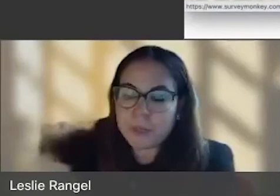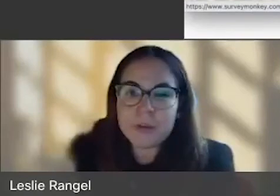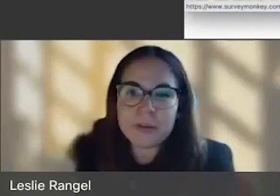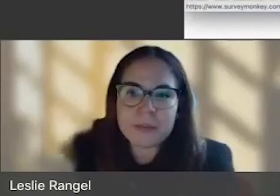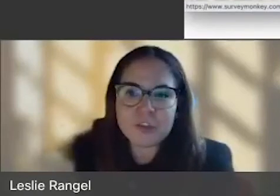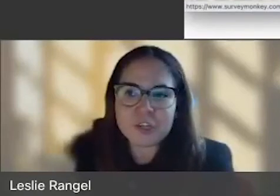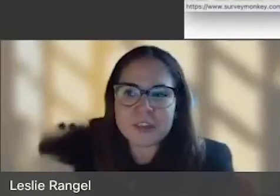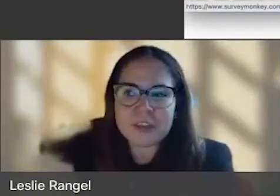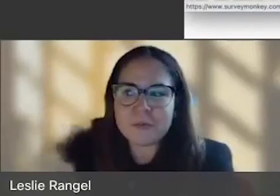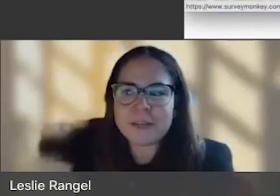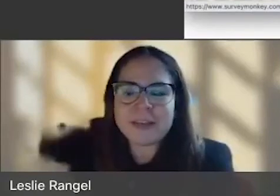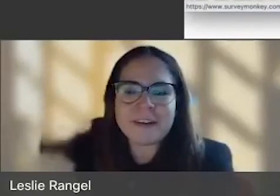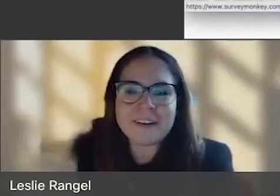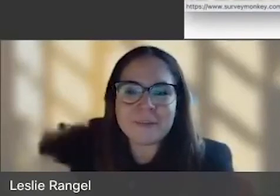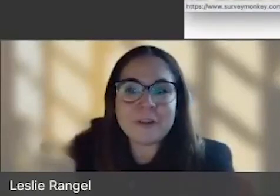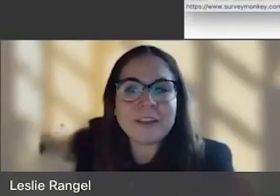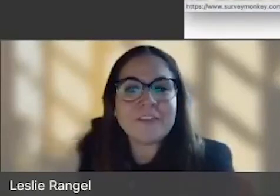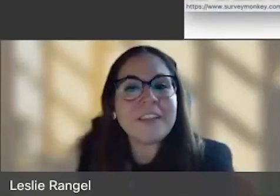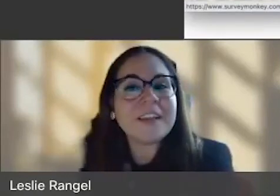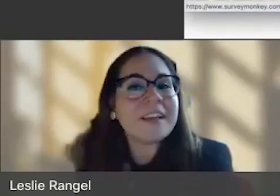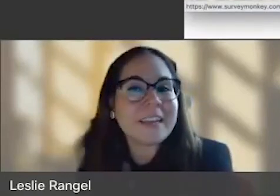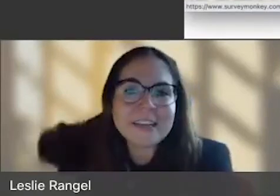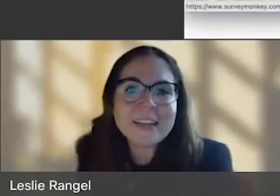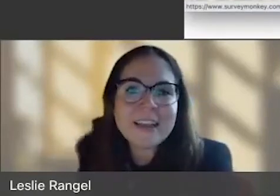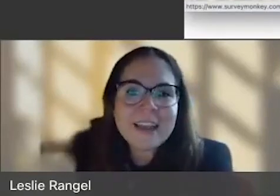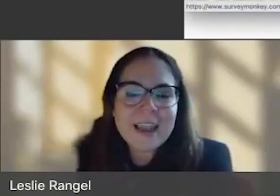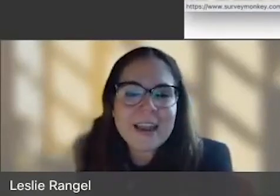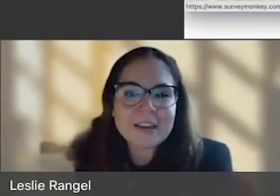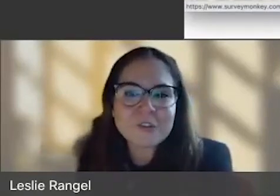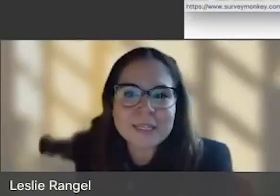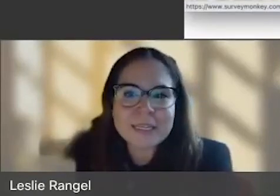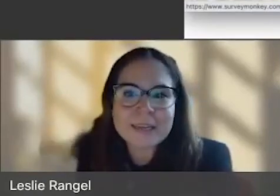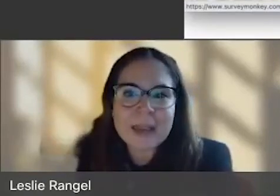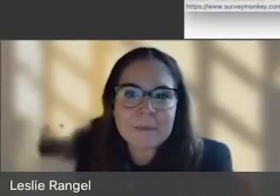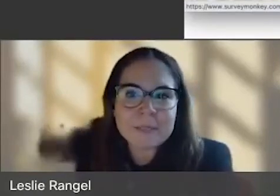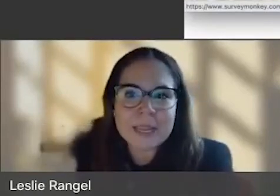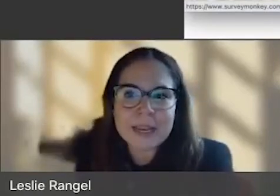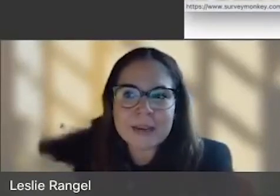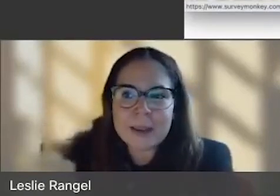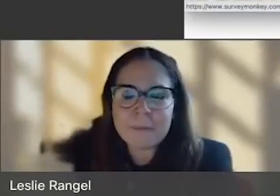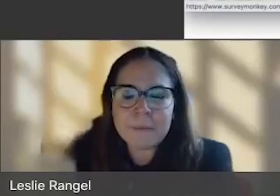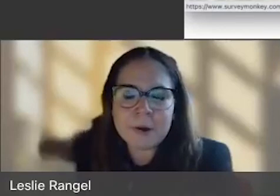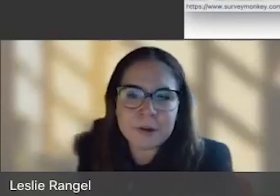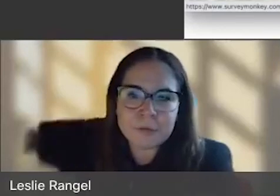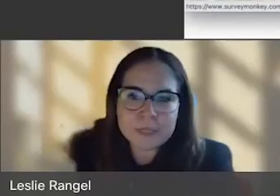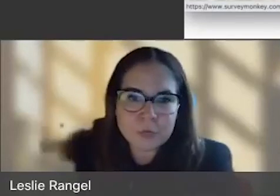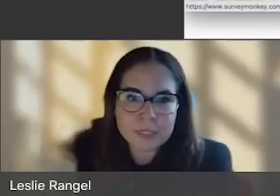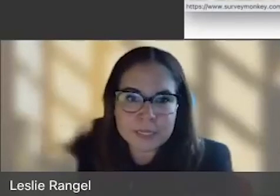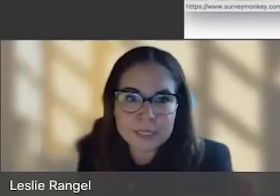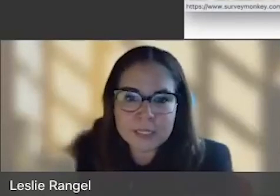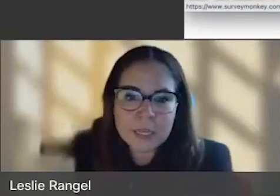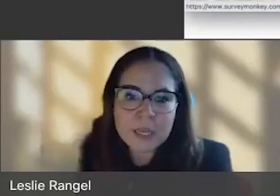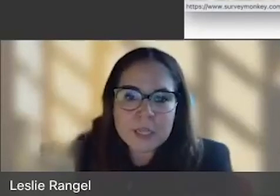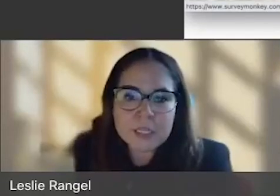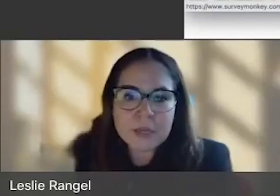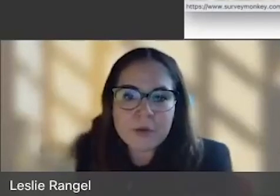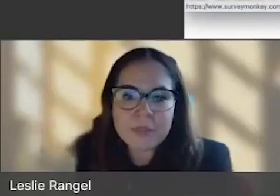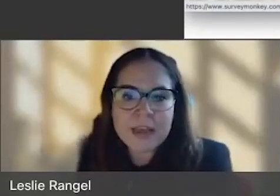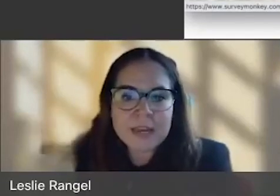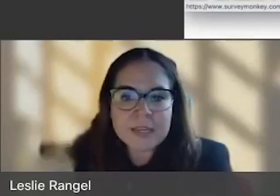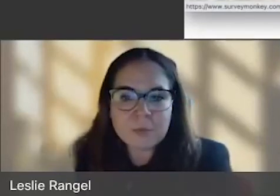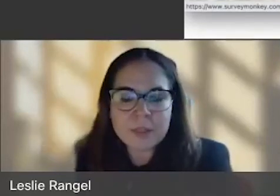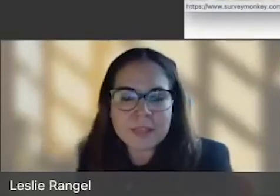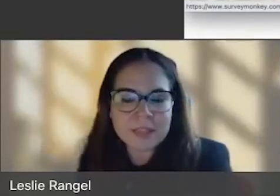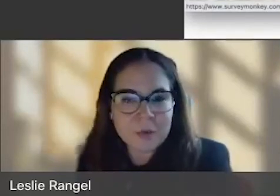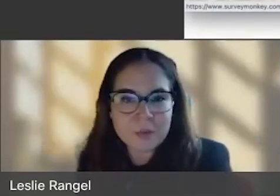We really want to make sure that we are really filling a need and addressing gaps in partner resources. So